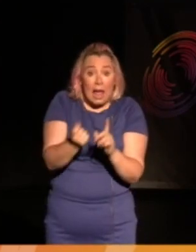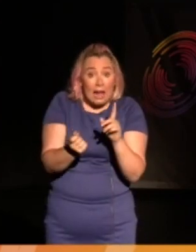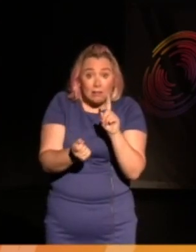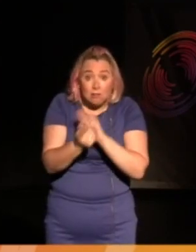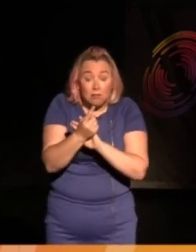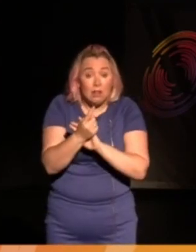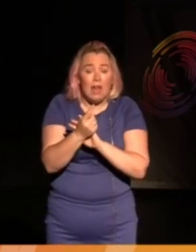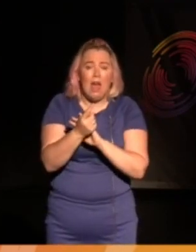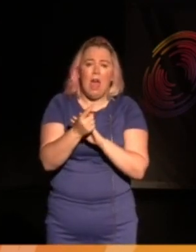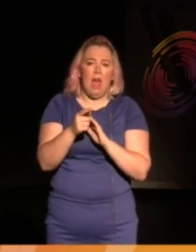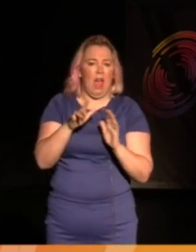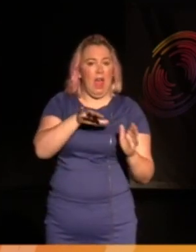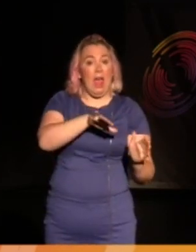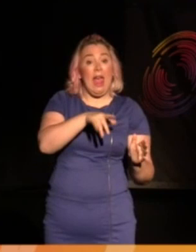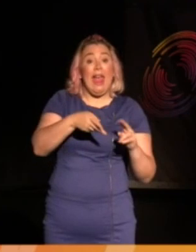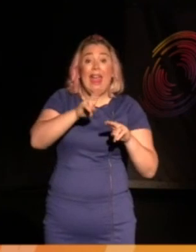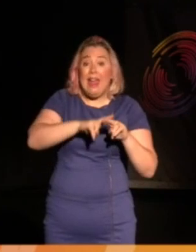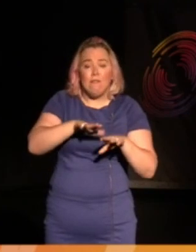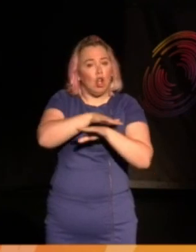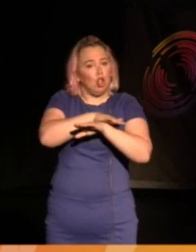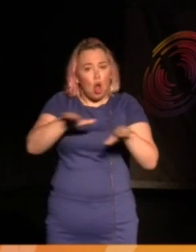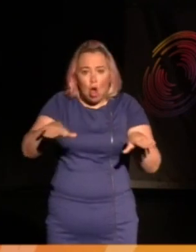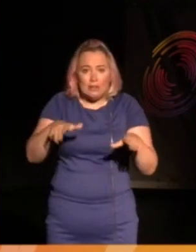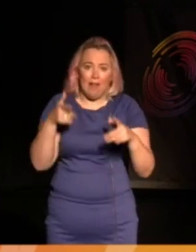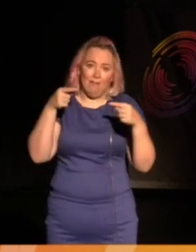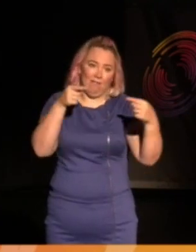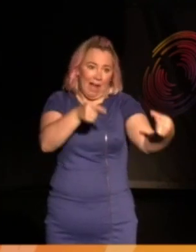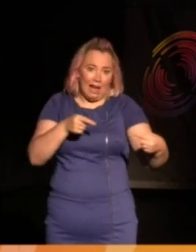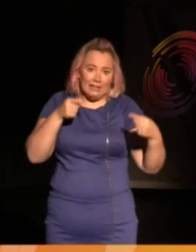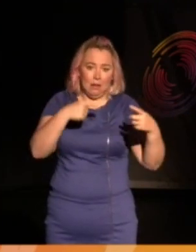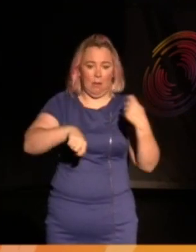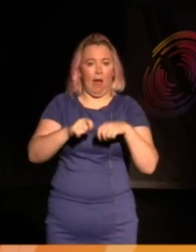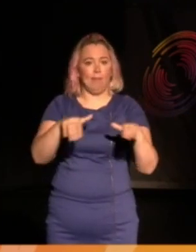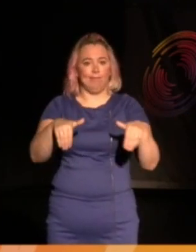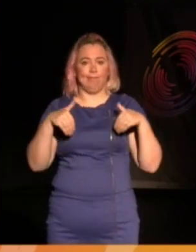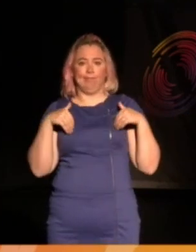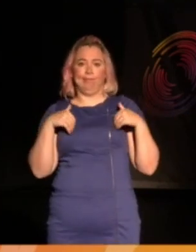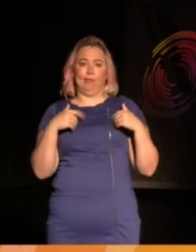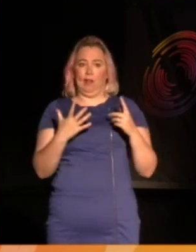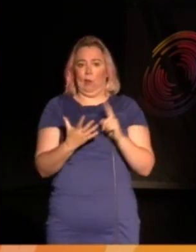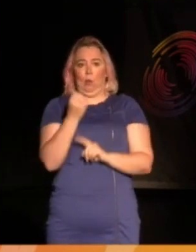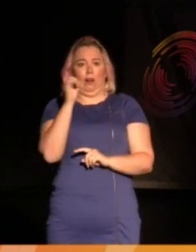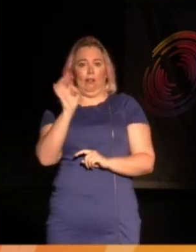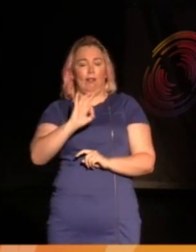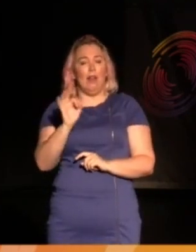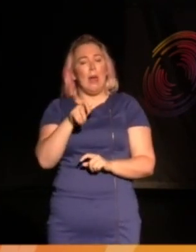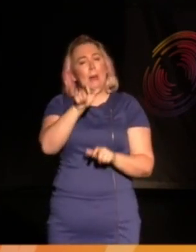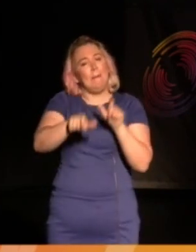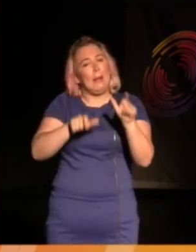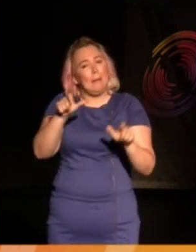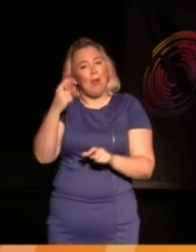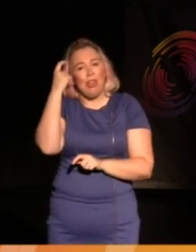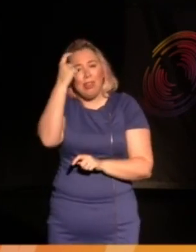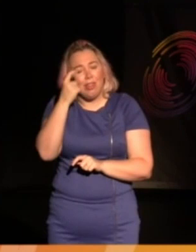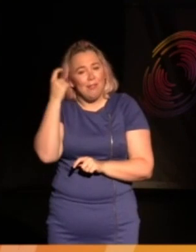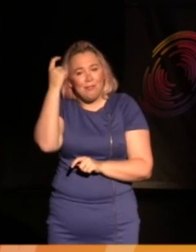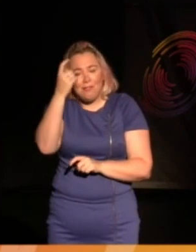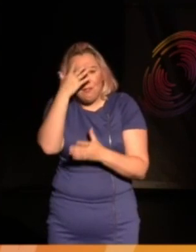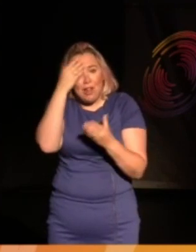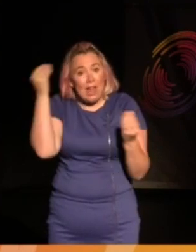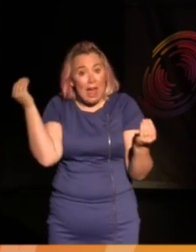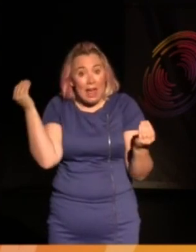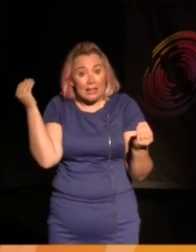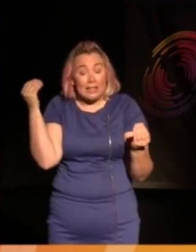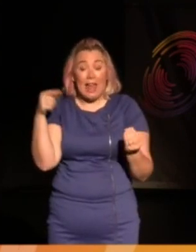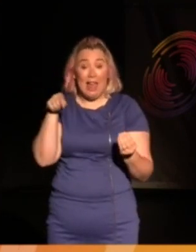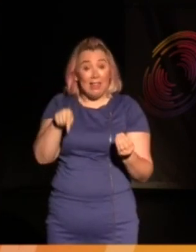not fighting ensured defeat. Davis told me, people forget that this did not erupt